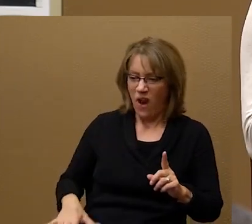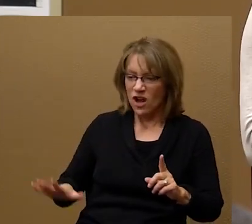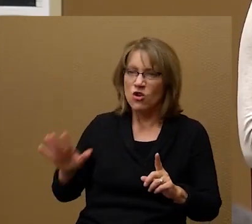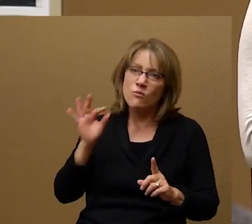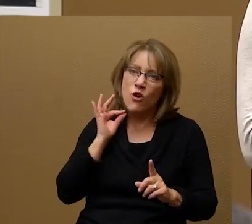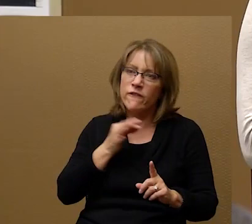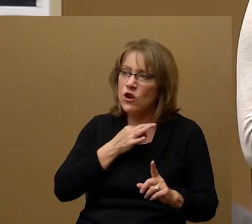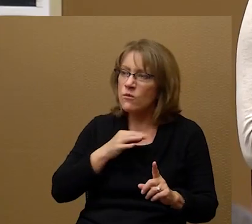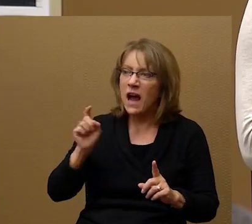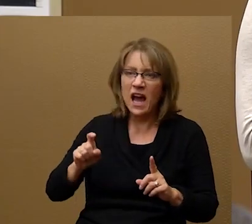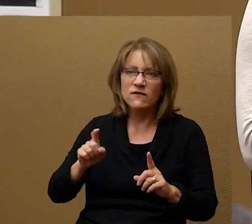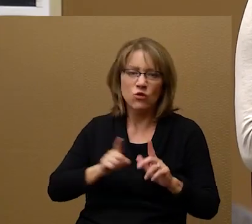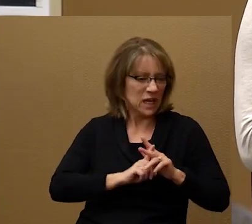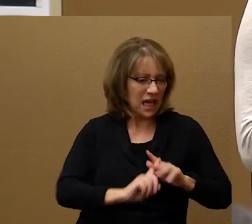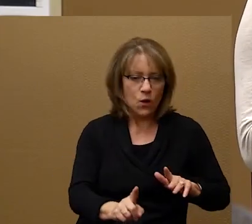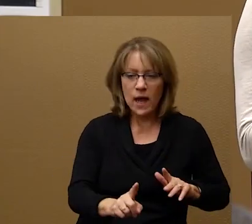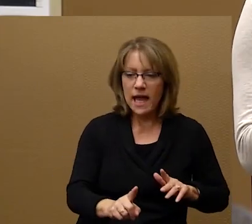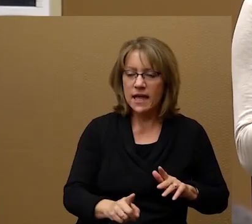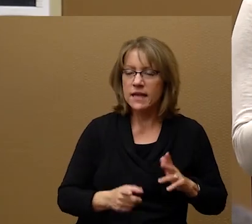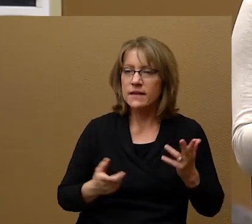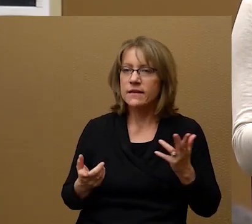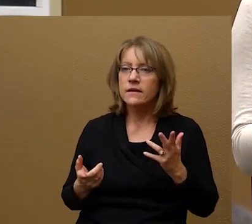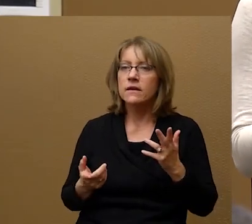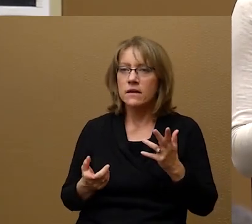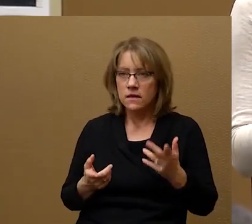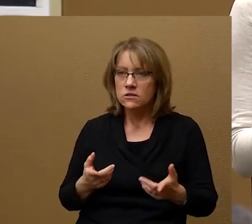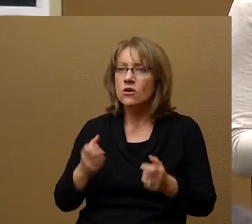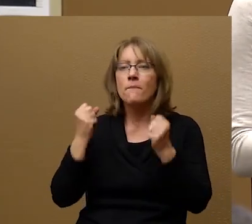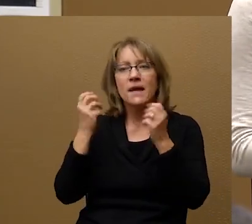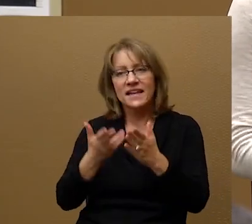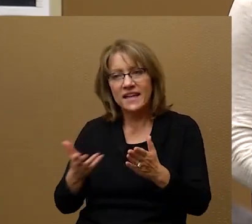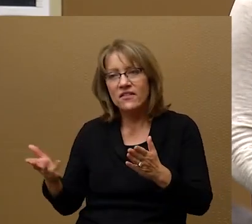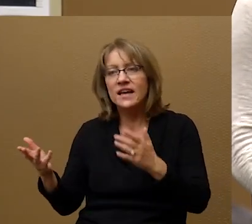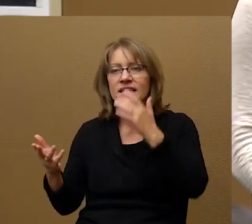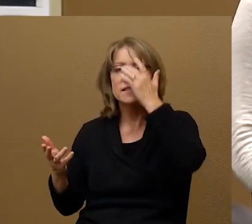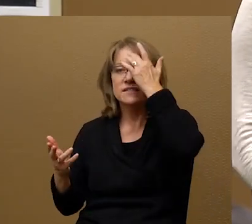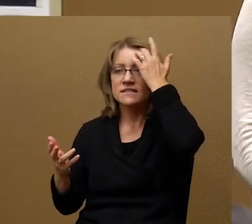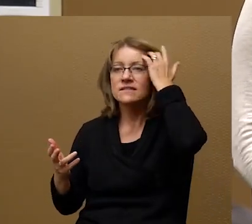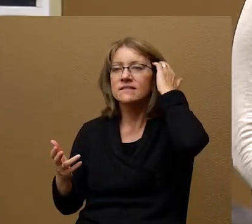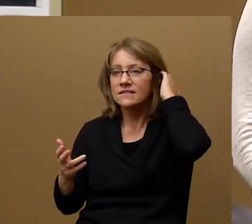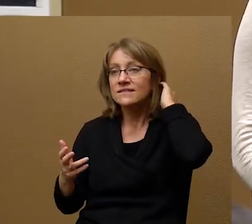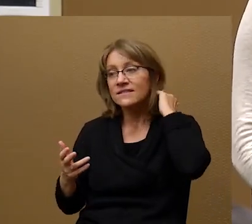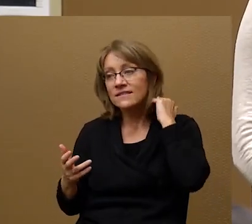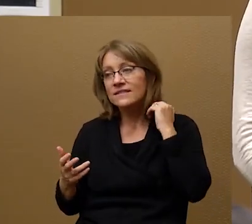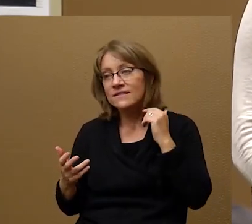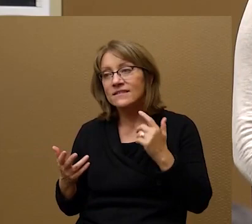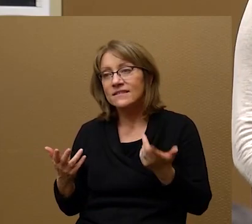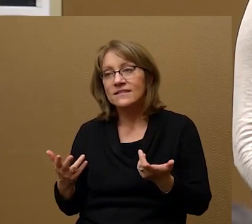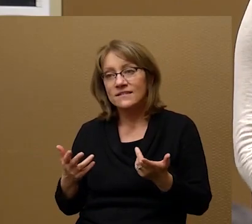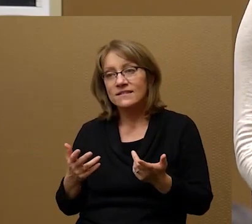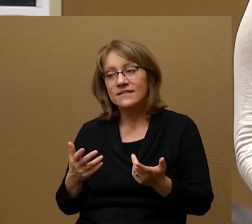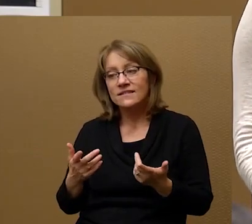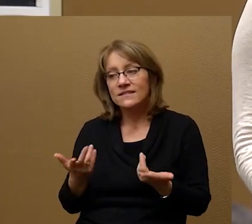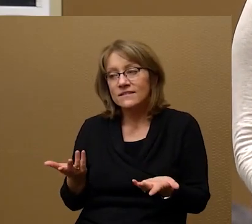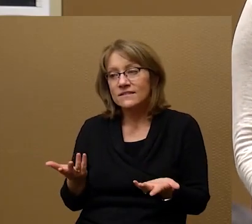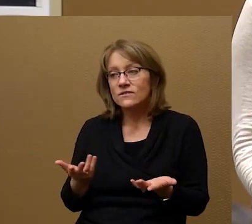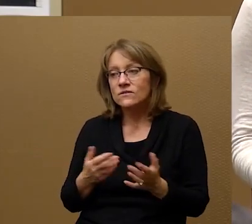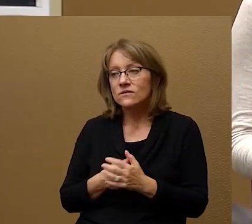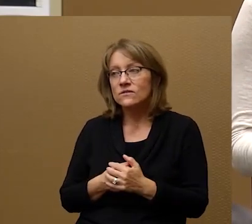smell, and I need to get away from it. So there's lots of things when senses come